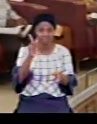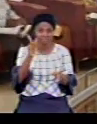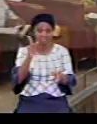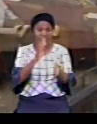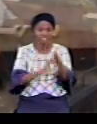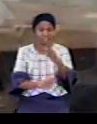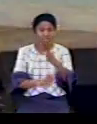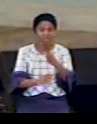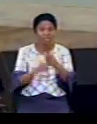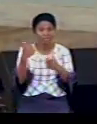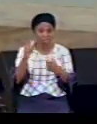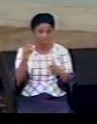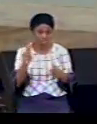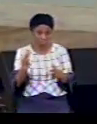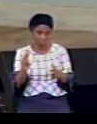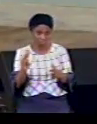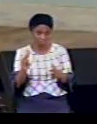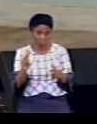12, verse